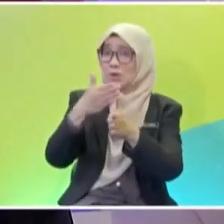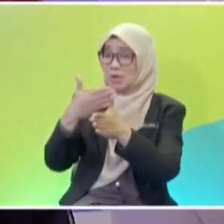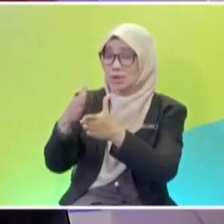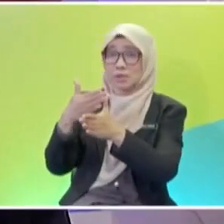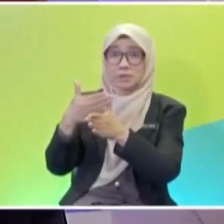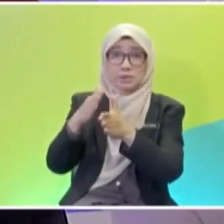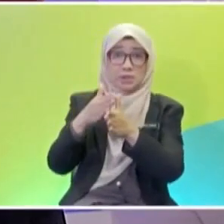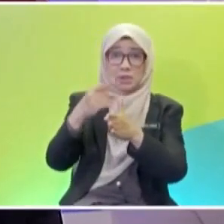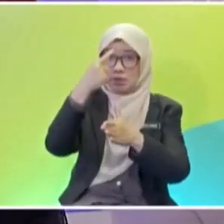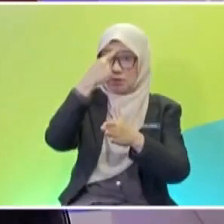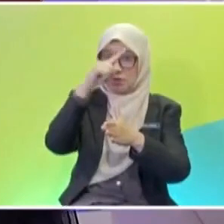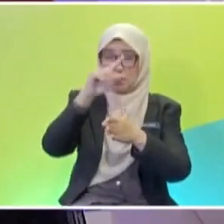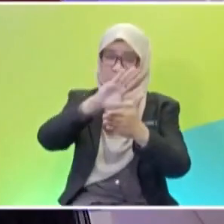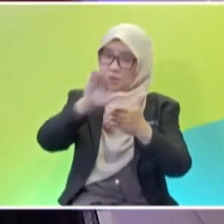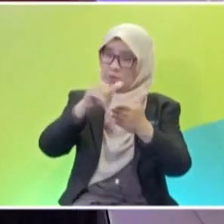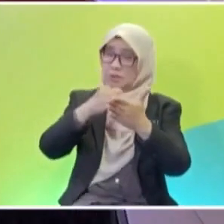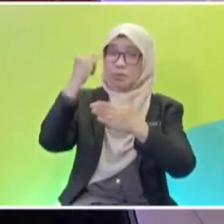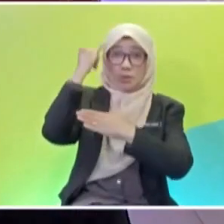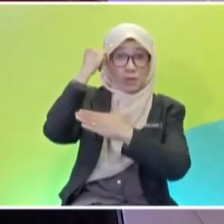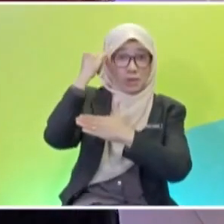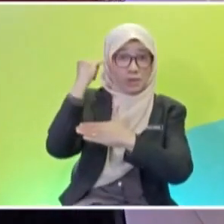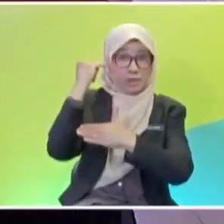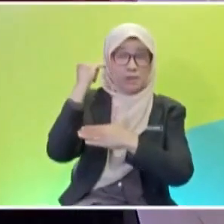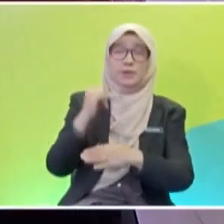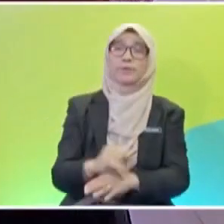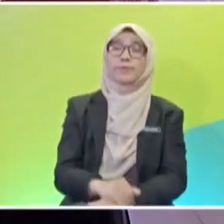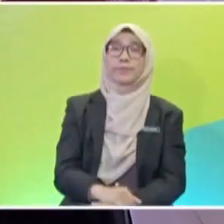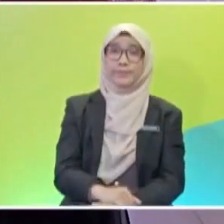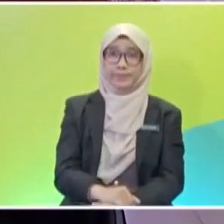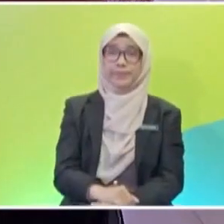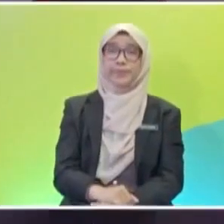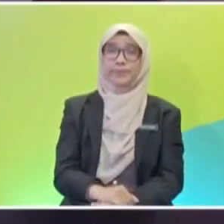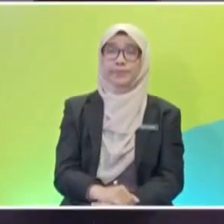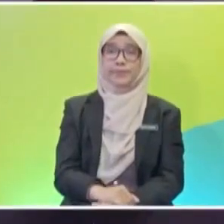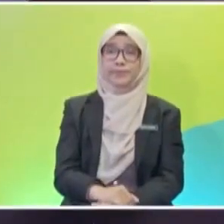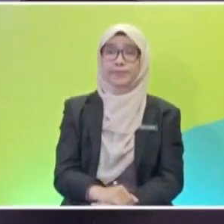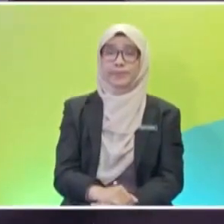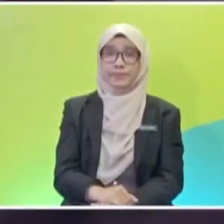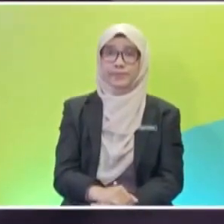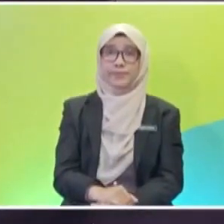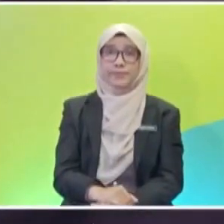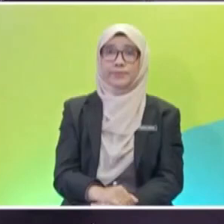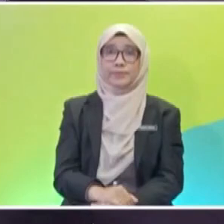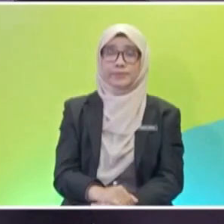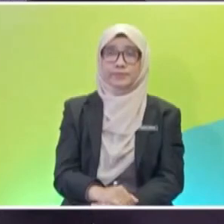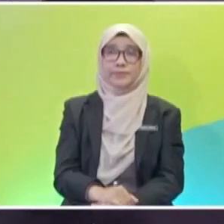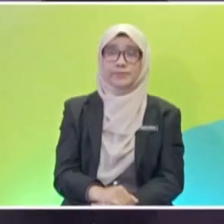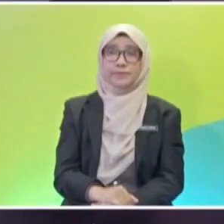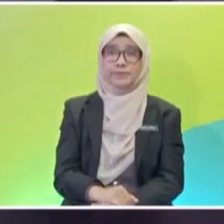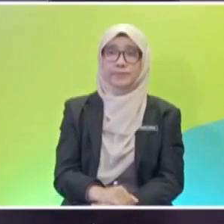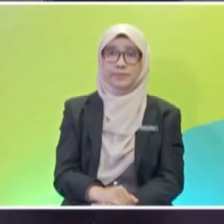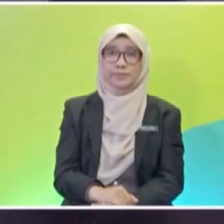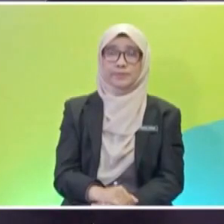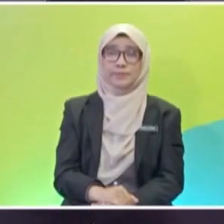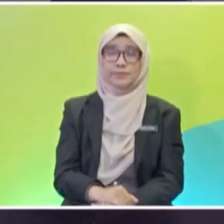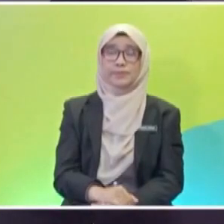complete idea of the text. Okay? All right, girls, off you go. Okay, we're giving the pupils a minute or two to a minute